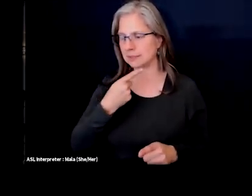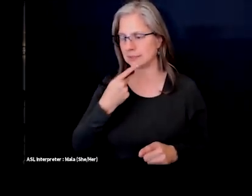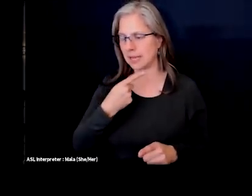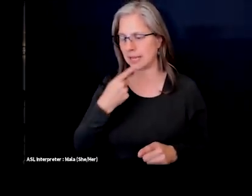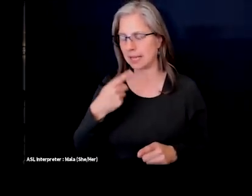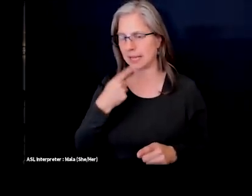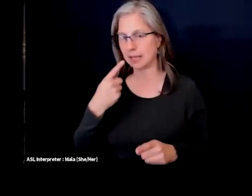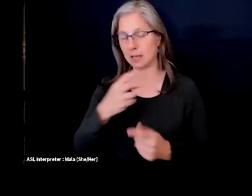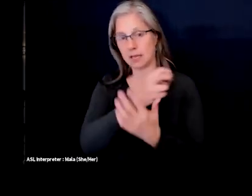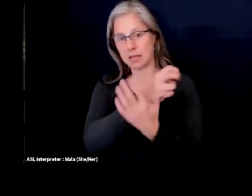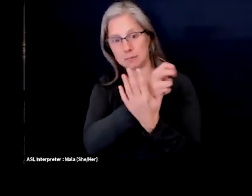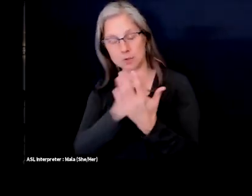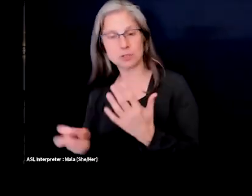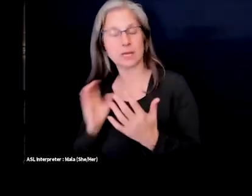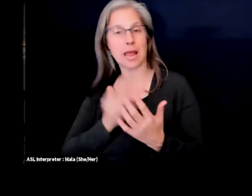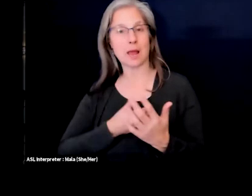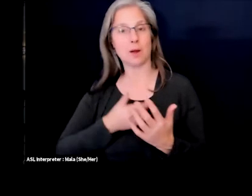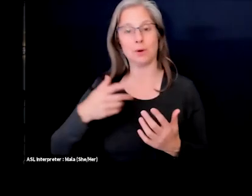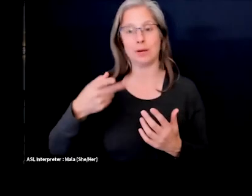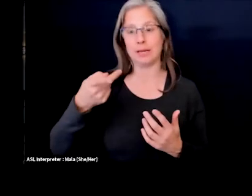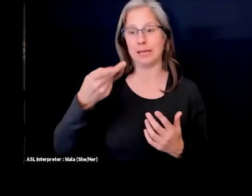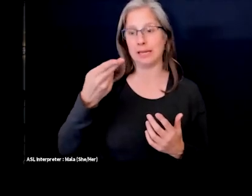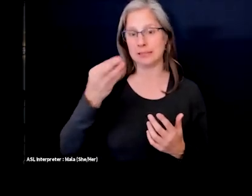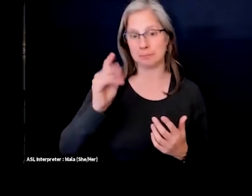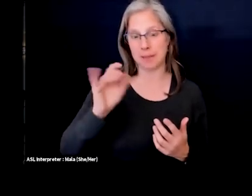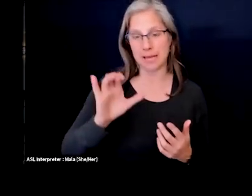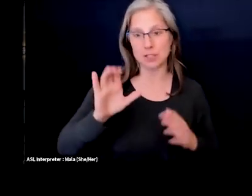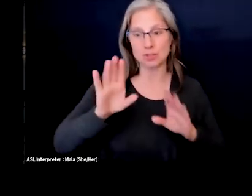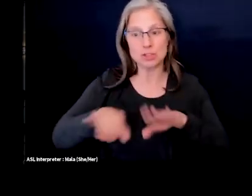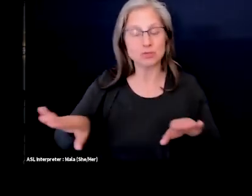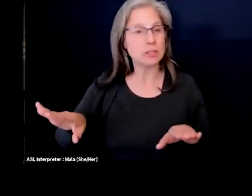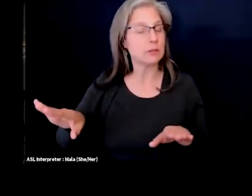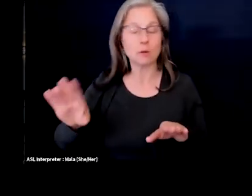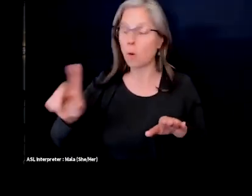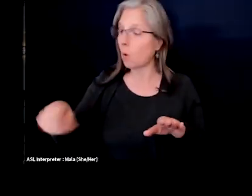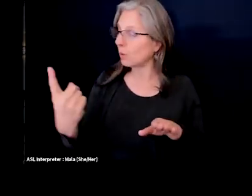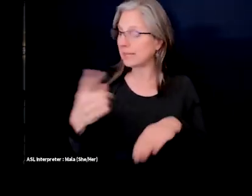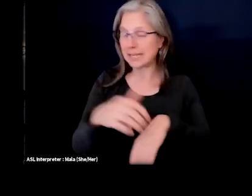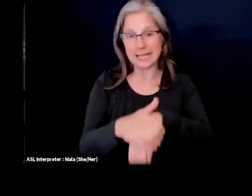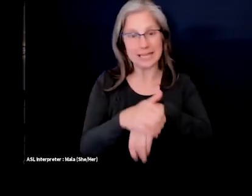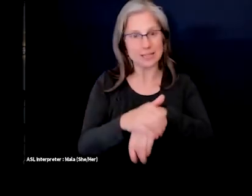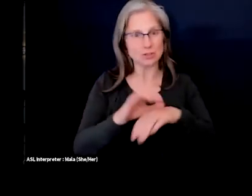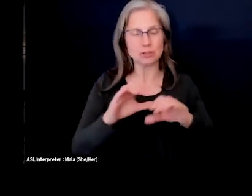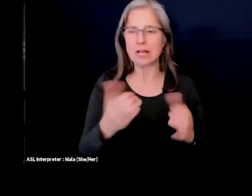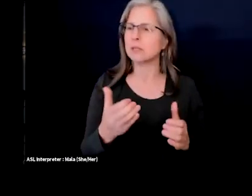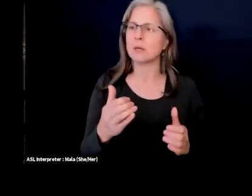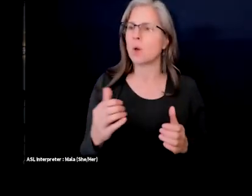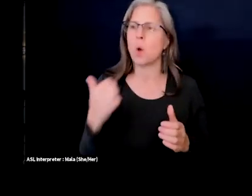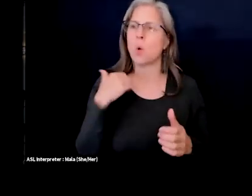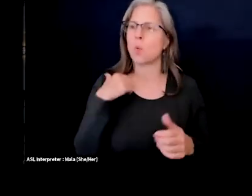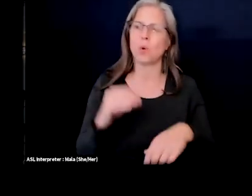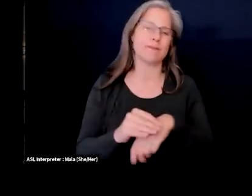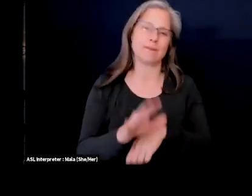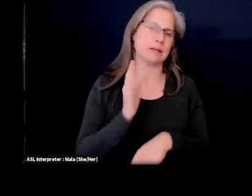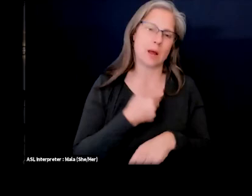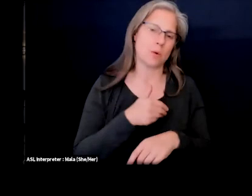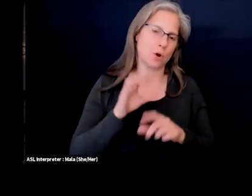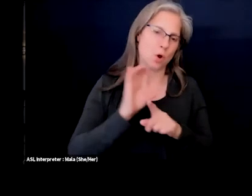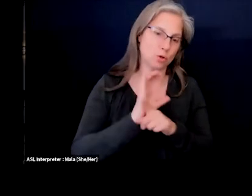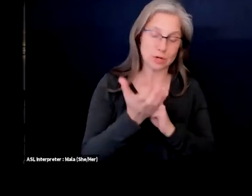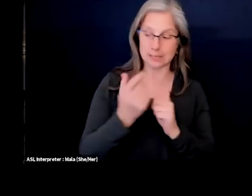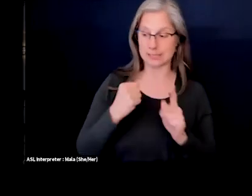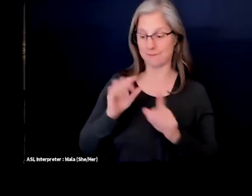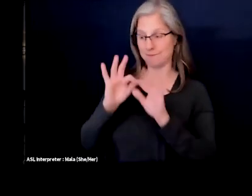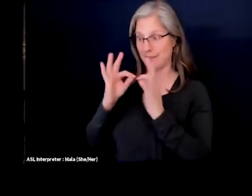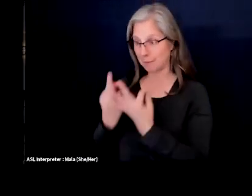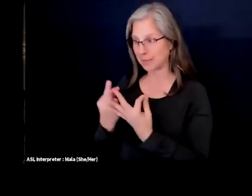immersing our Hispanic children into only English classes, it won't affect our culture. As a family,